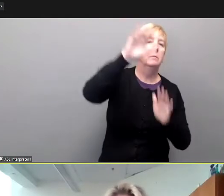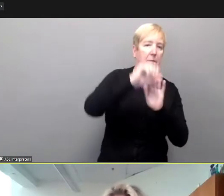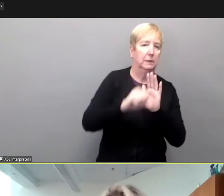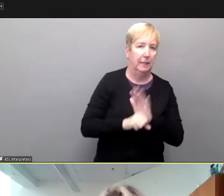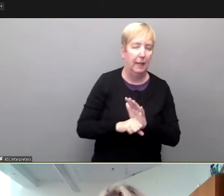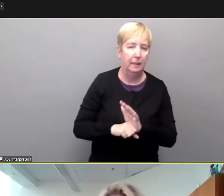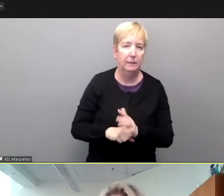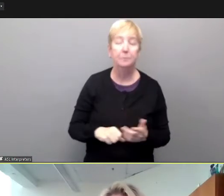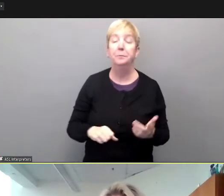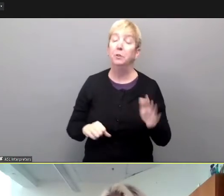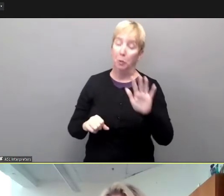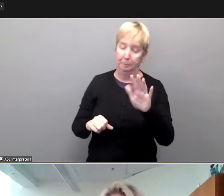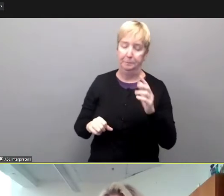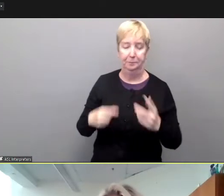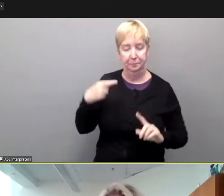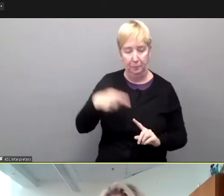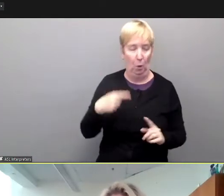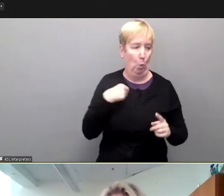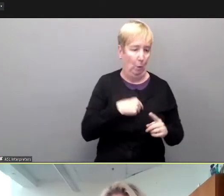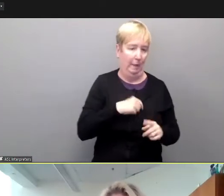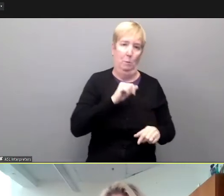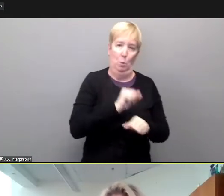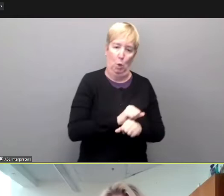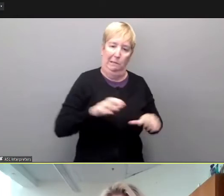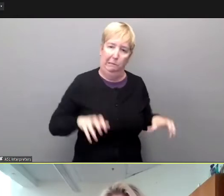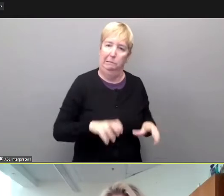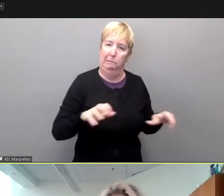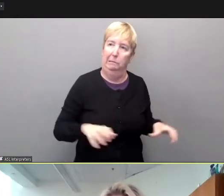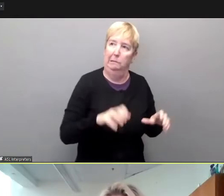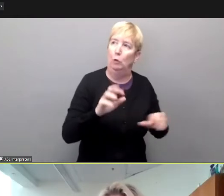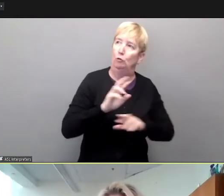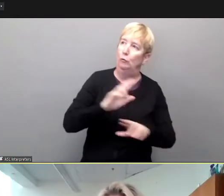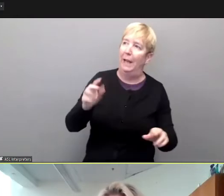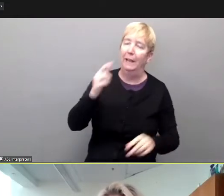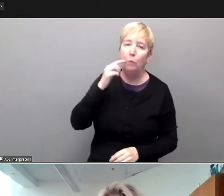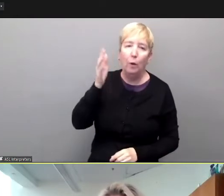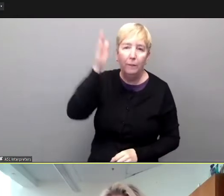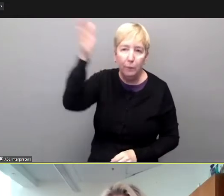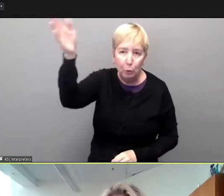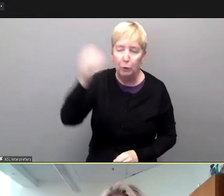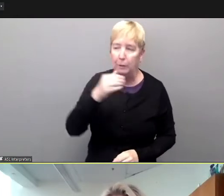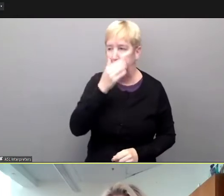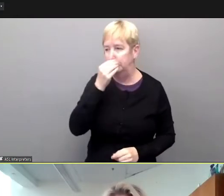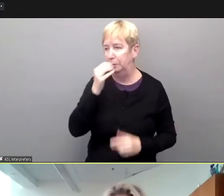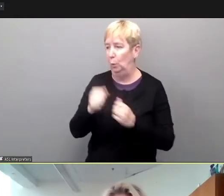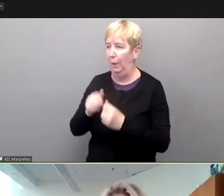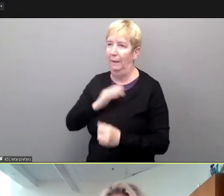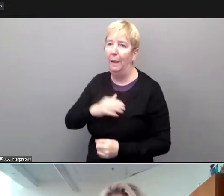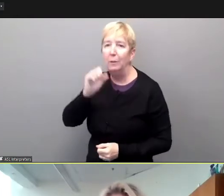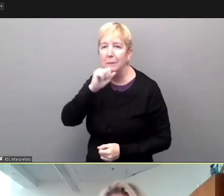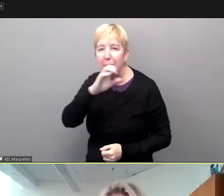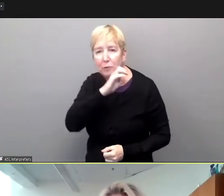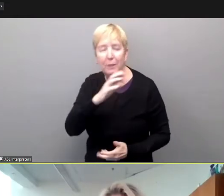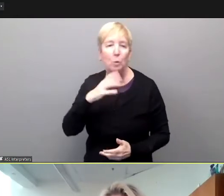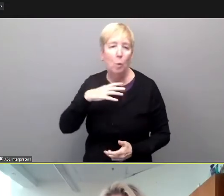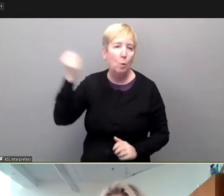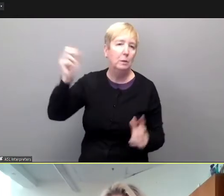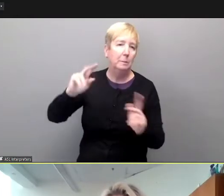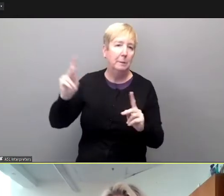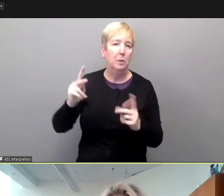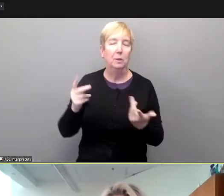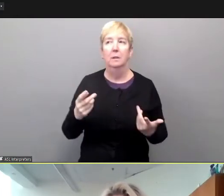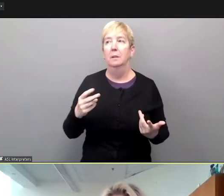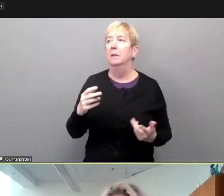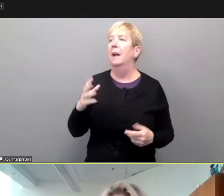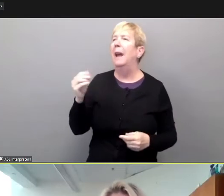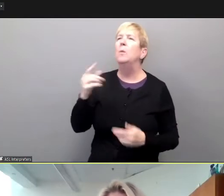have been working on what's going to be happening in the future of aging with our populations, and what our senior centers